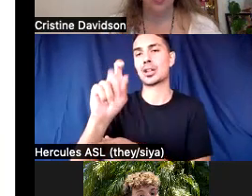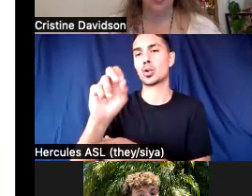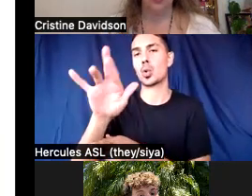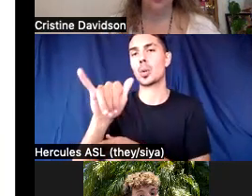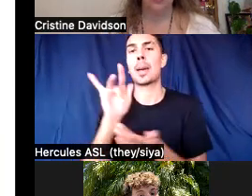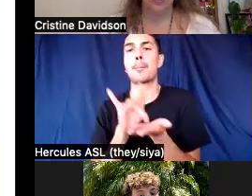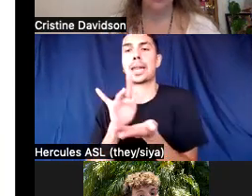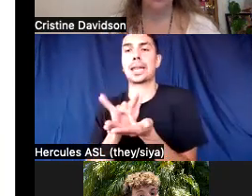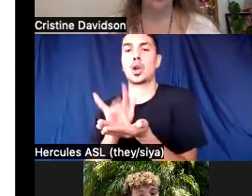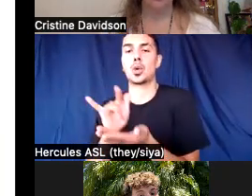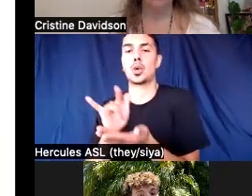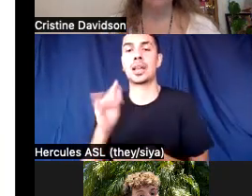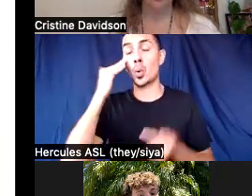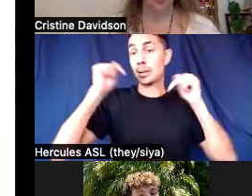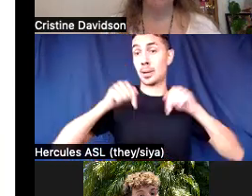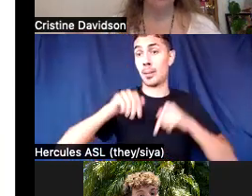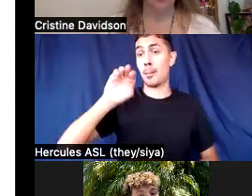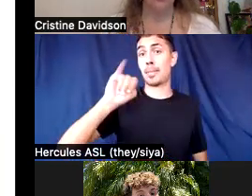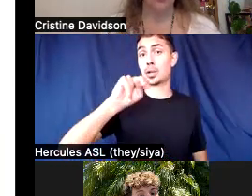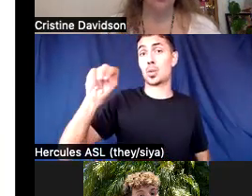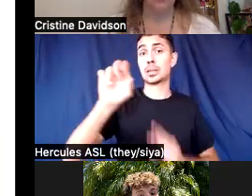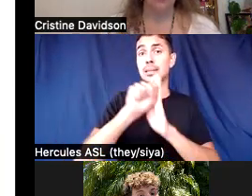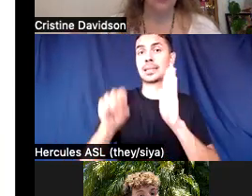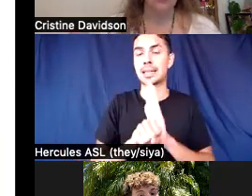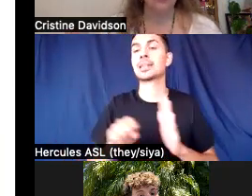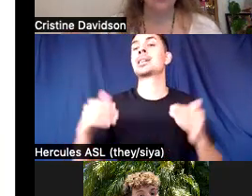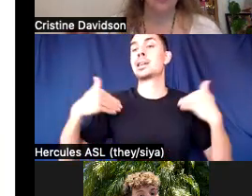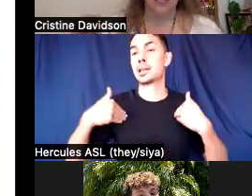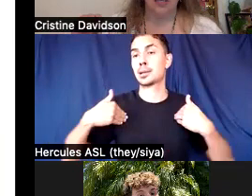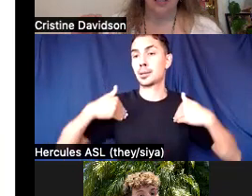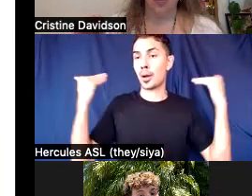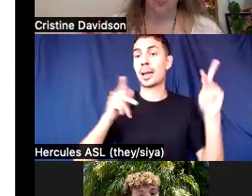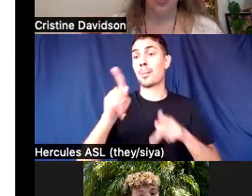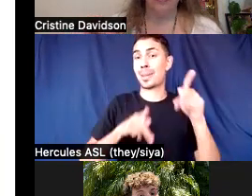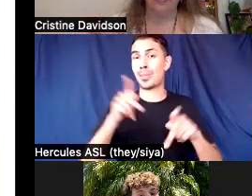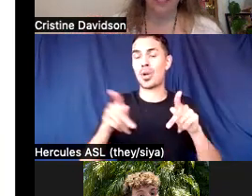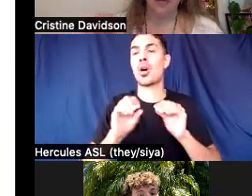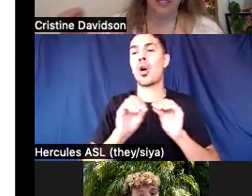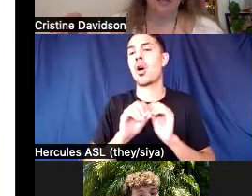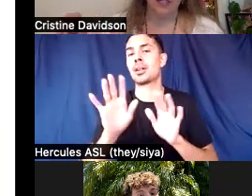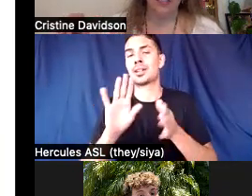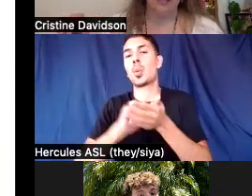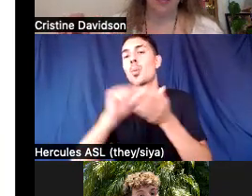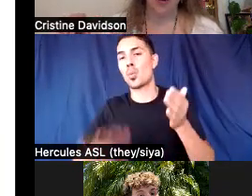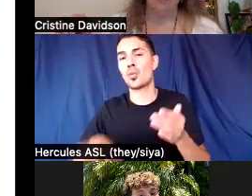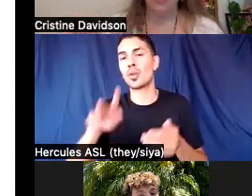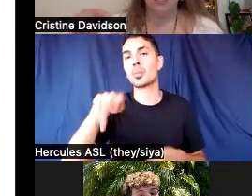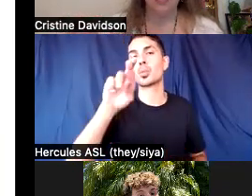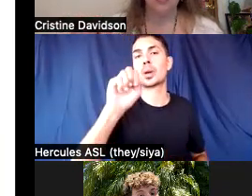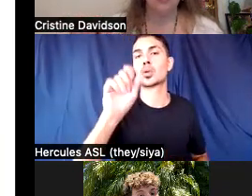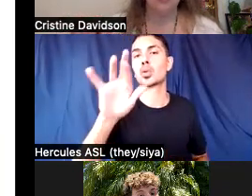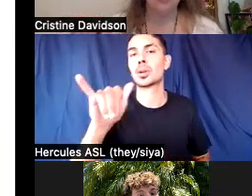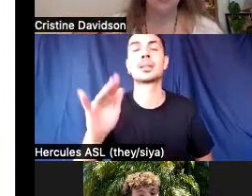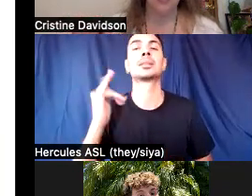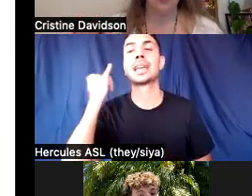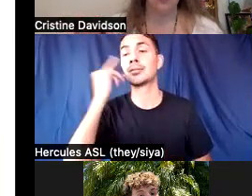organizing to take young people off the predatory offender list. Or if somebody's been convicted of a crime that